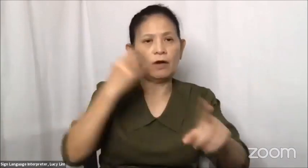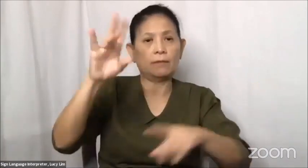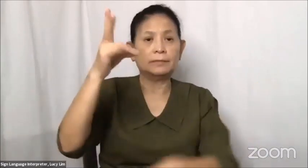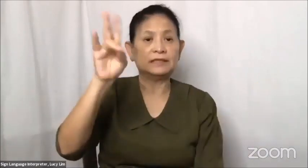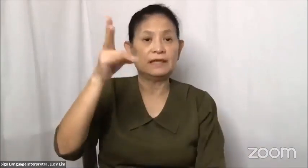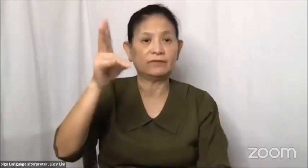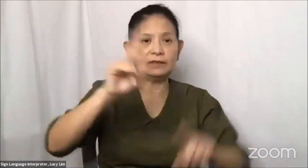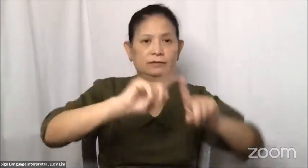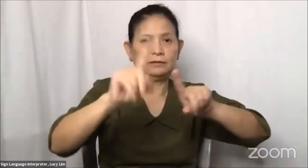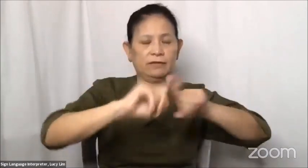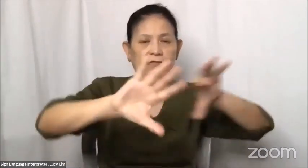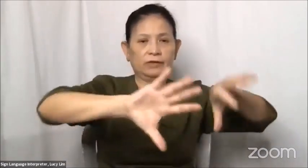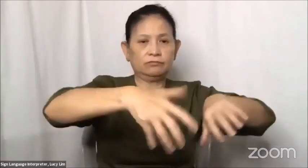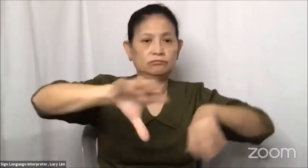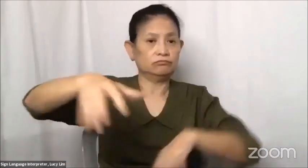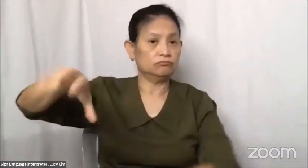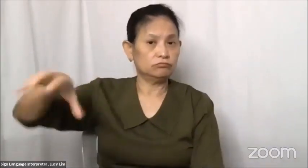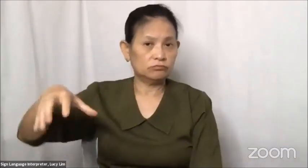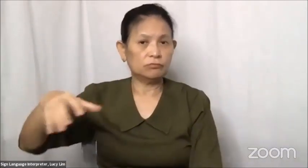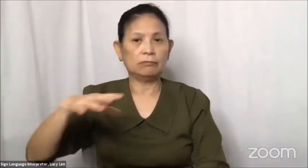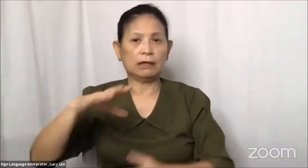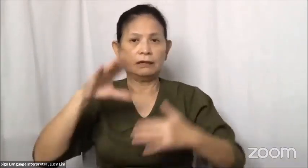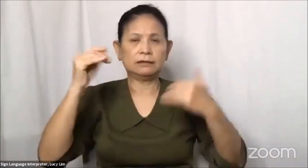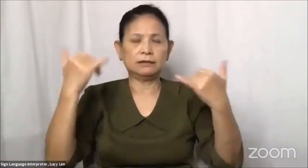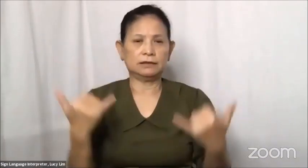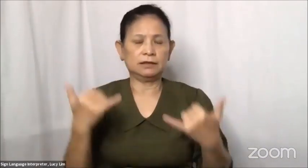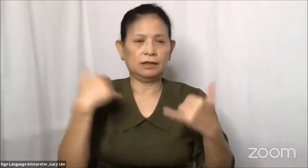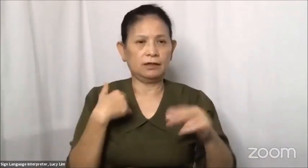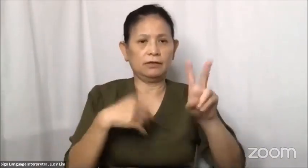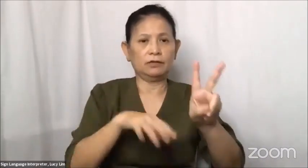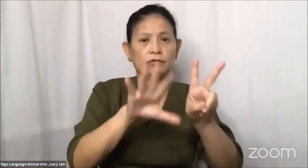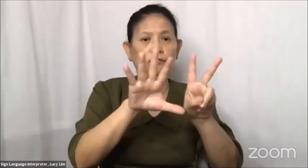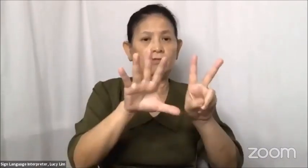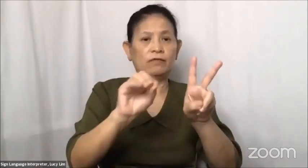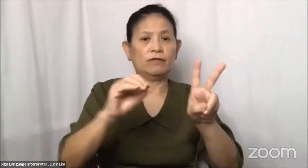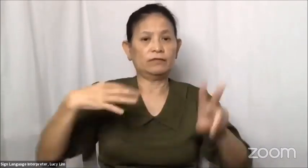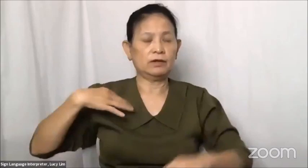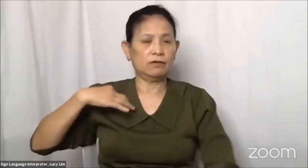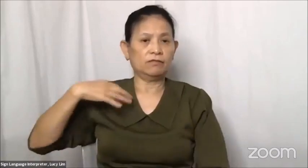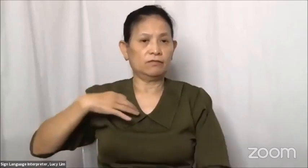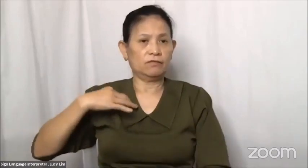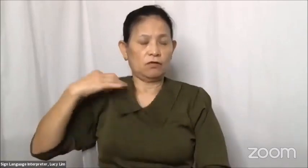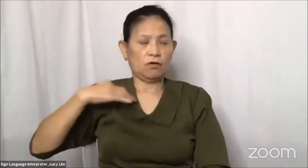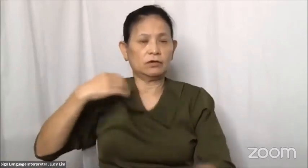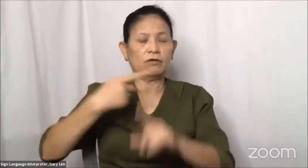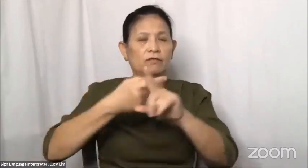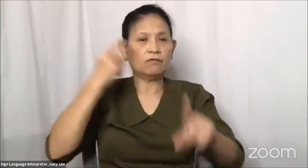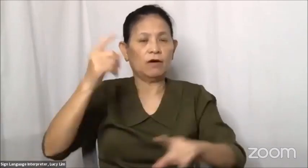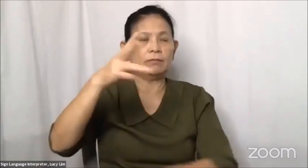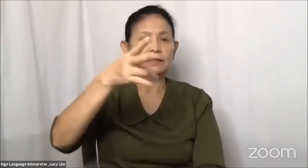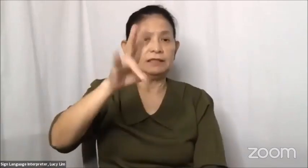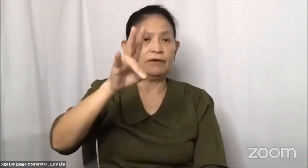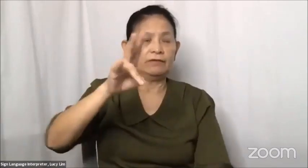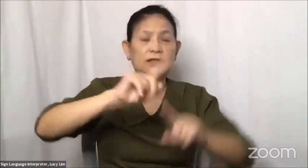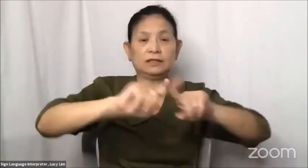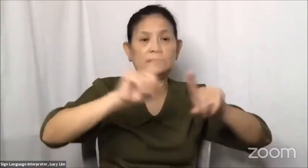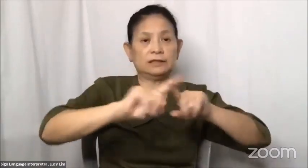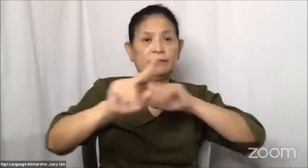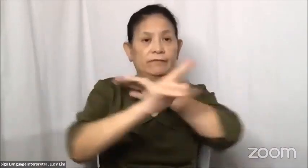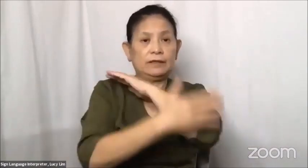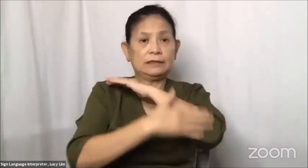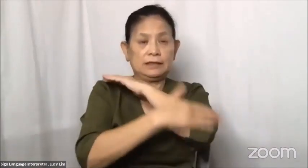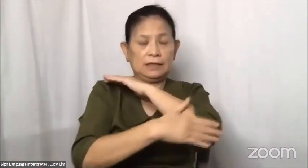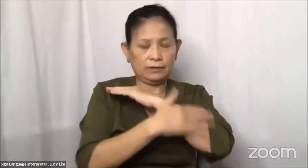nations. And currently we have 250 volunteers from 17 different nations, forming them into